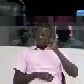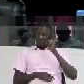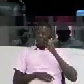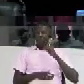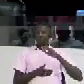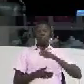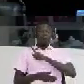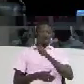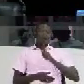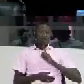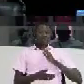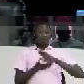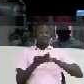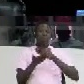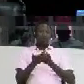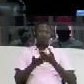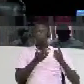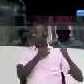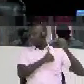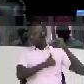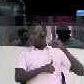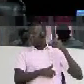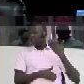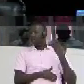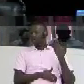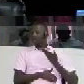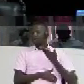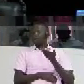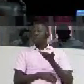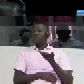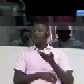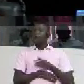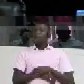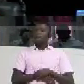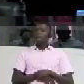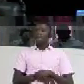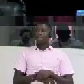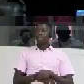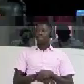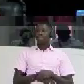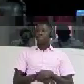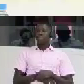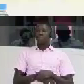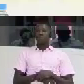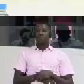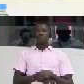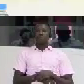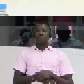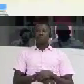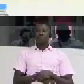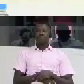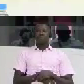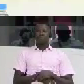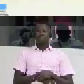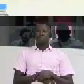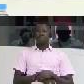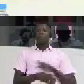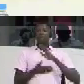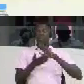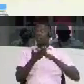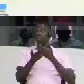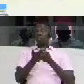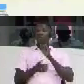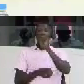interpreters in the background. ñu fàttaleku ne nag am na ñuy làppatoo ci làkki réew mi. waaw Interpreting your testimony